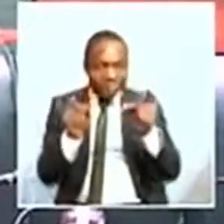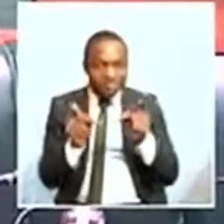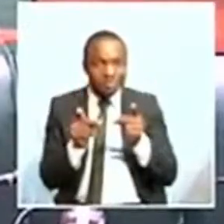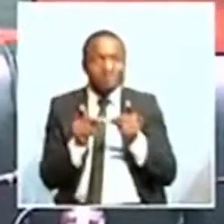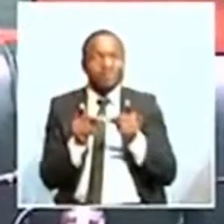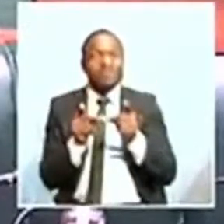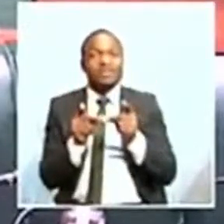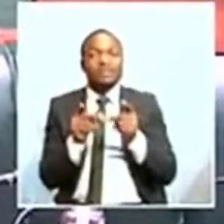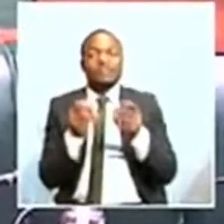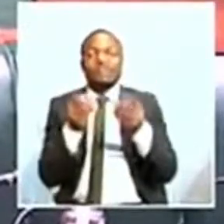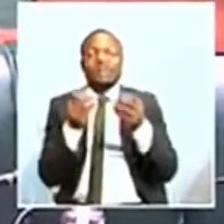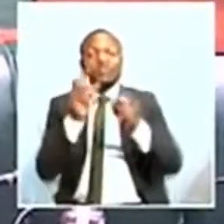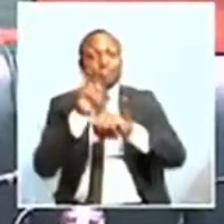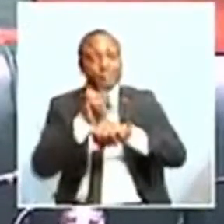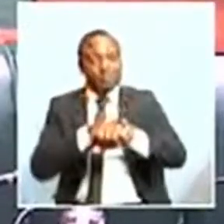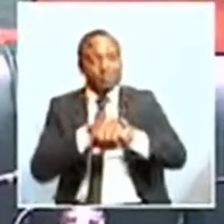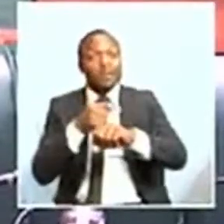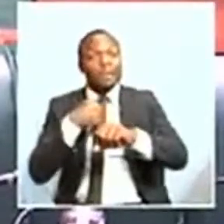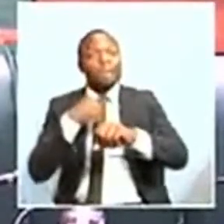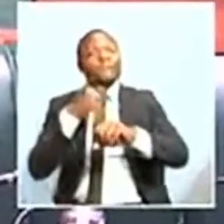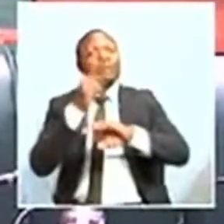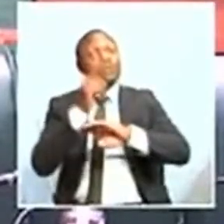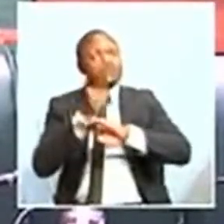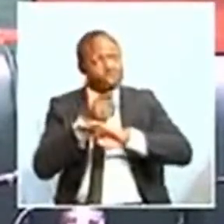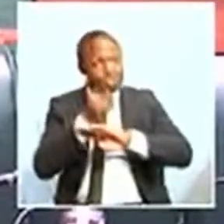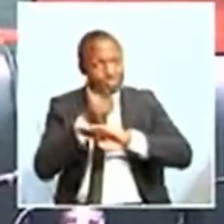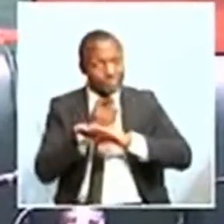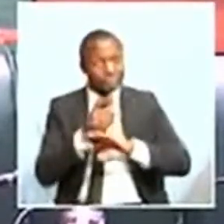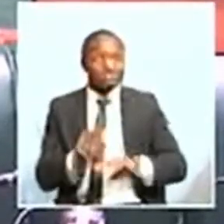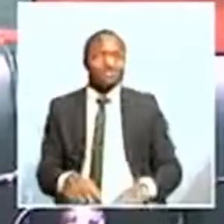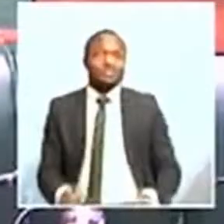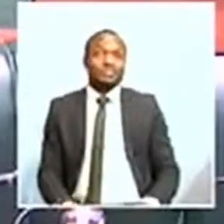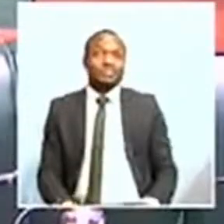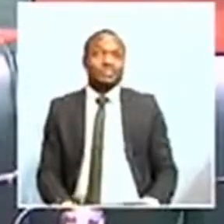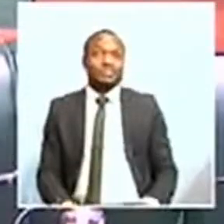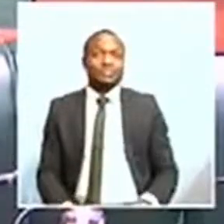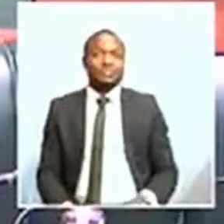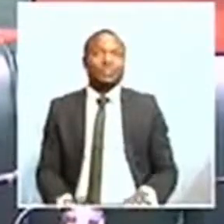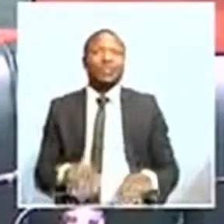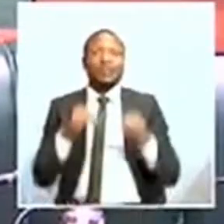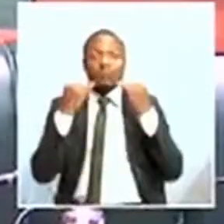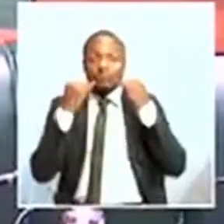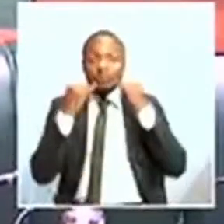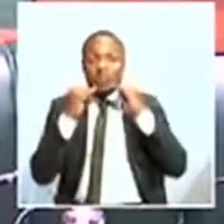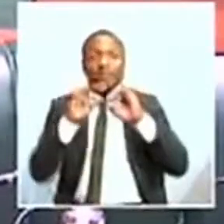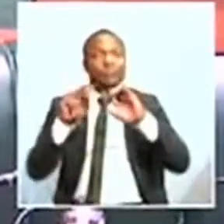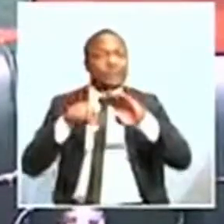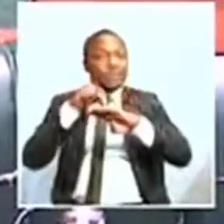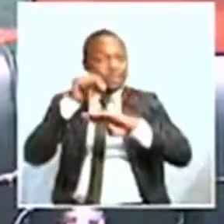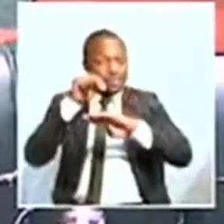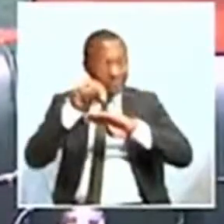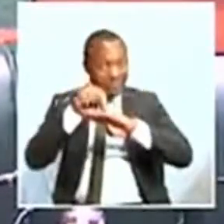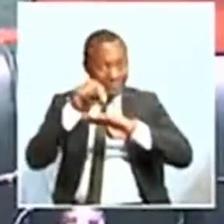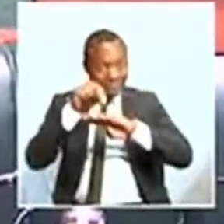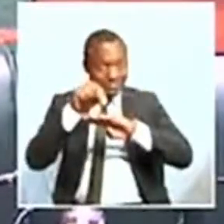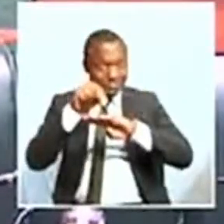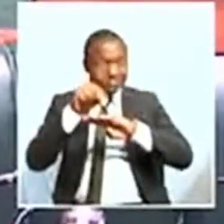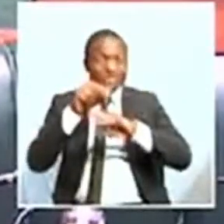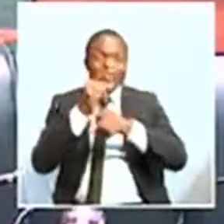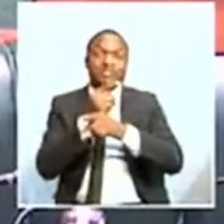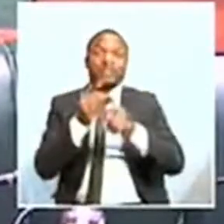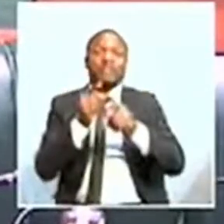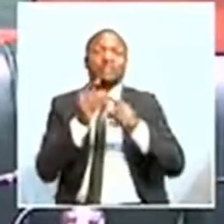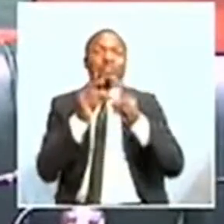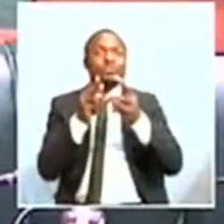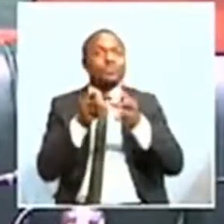time and again I've been holding press briefing the nation, and that's the way we're asking